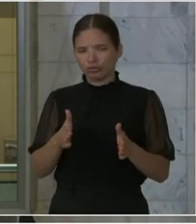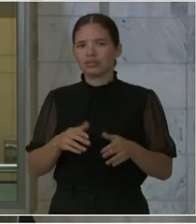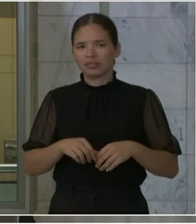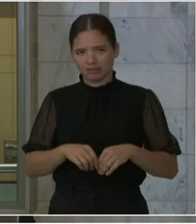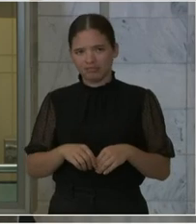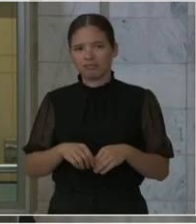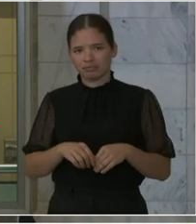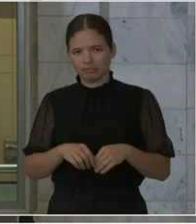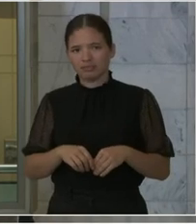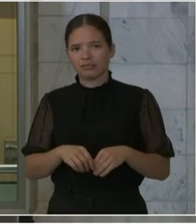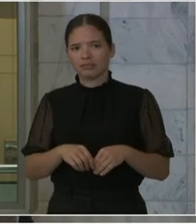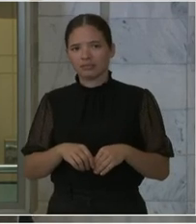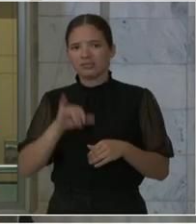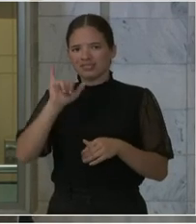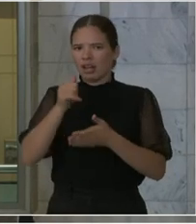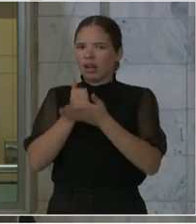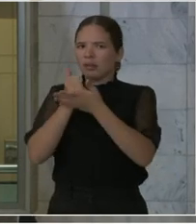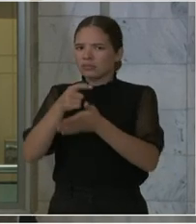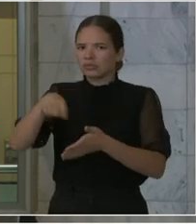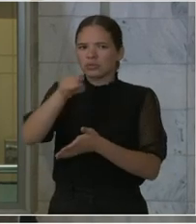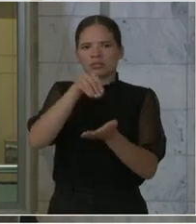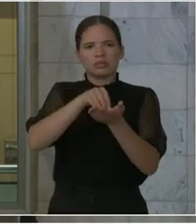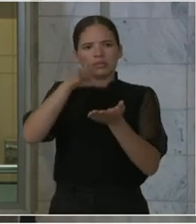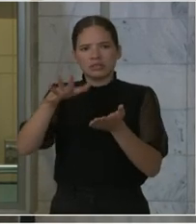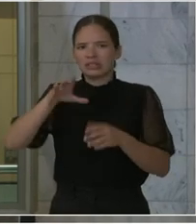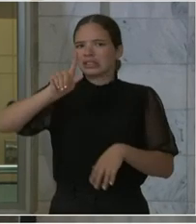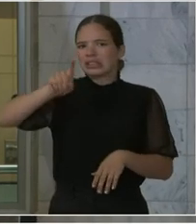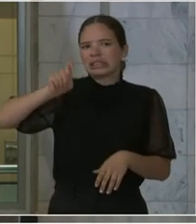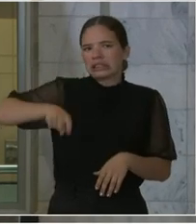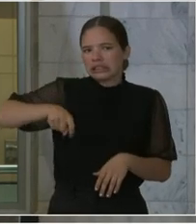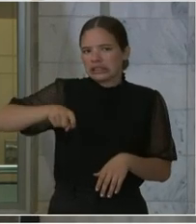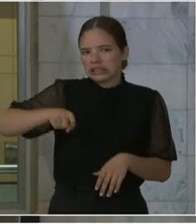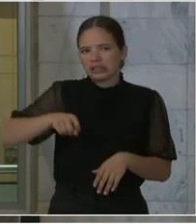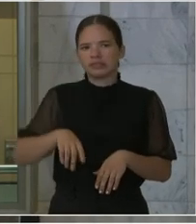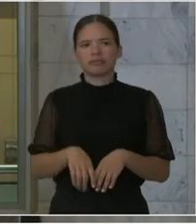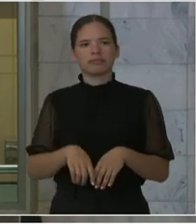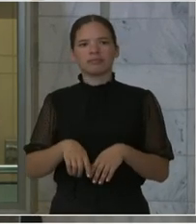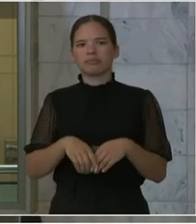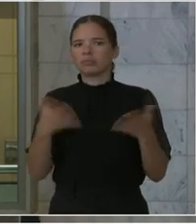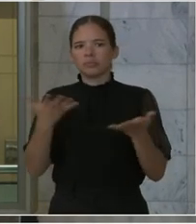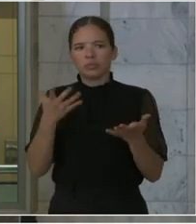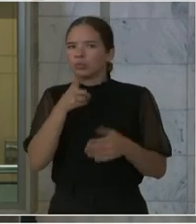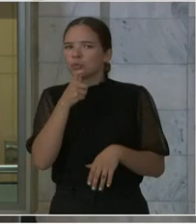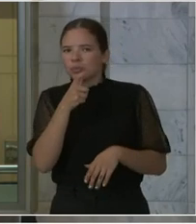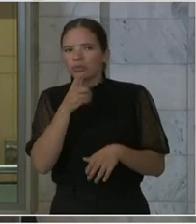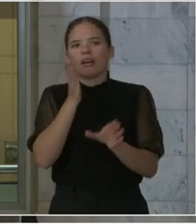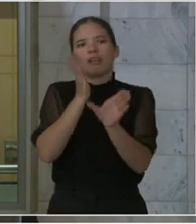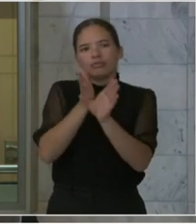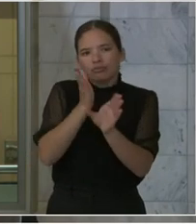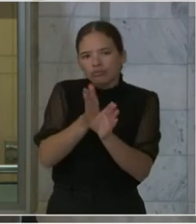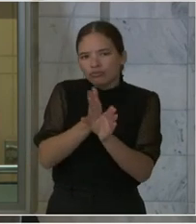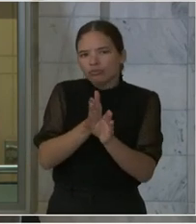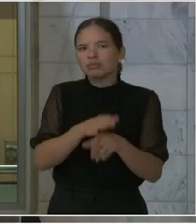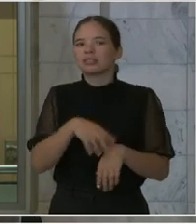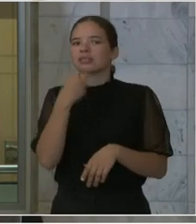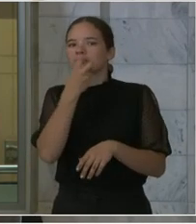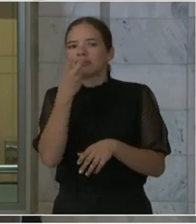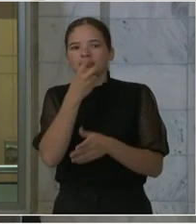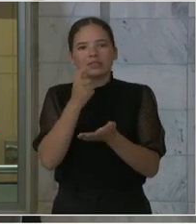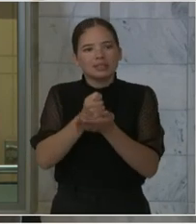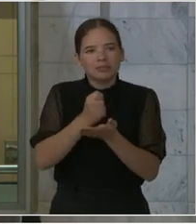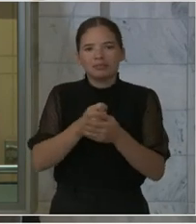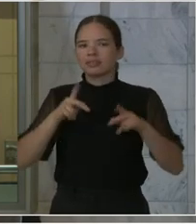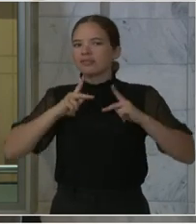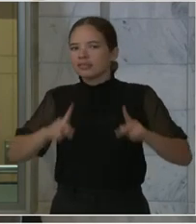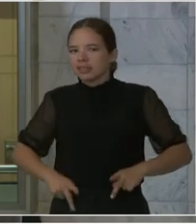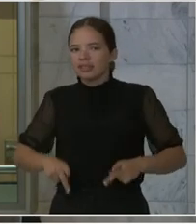need, including our school-based psychologists, speech therapists, physical therapists, social workers,